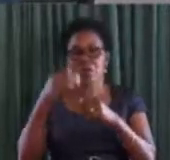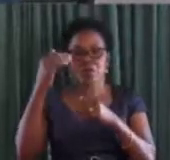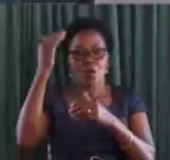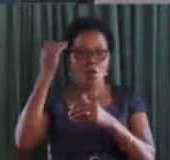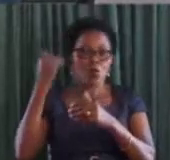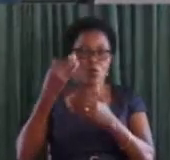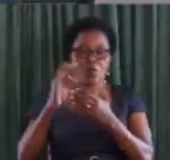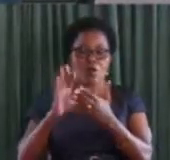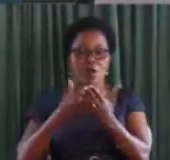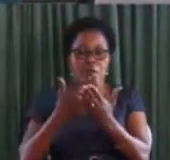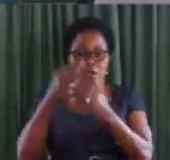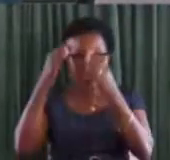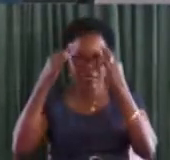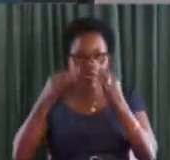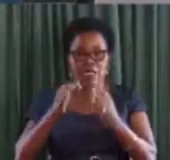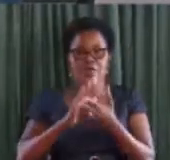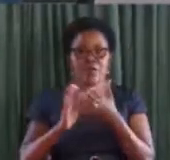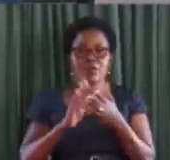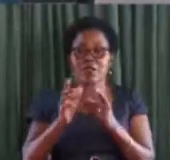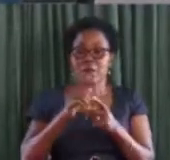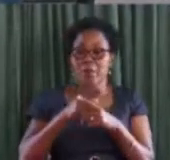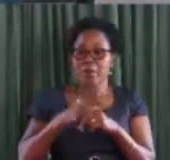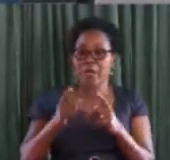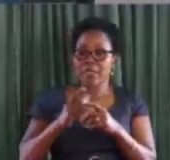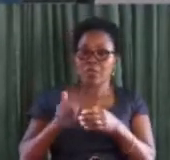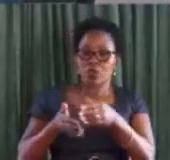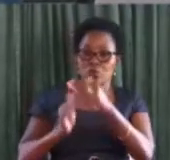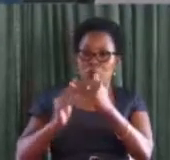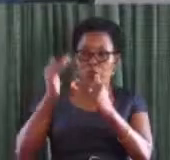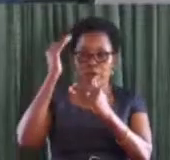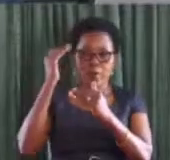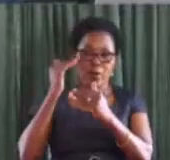months, and the Supreme Court is taking